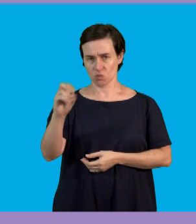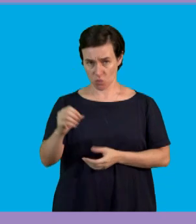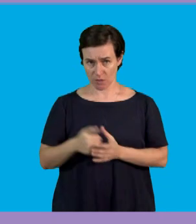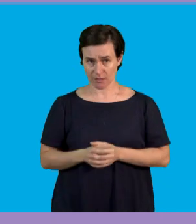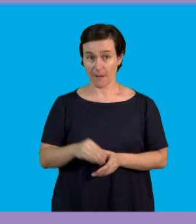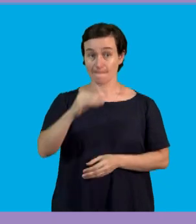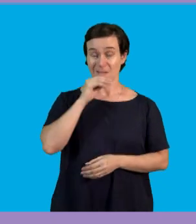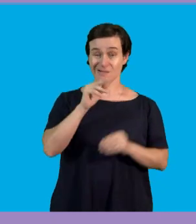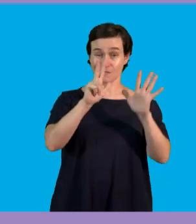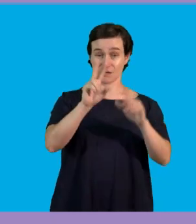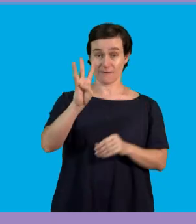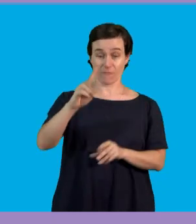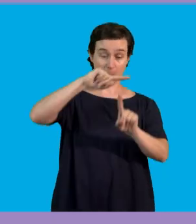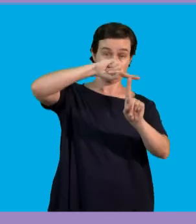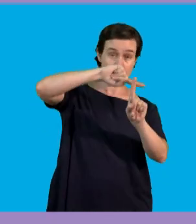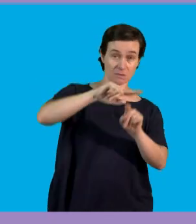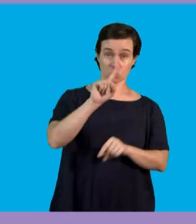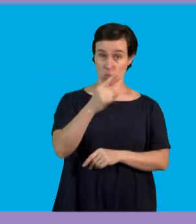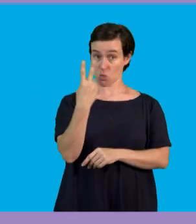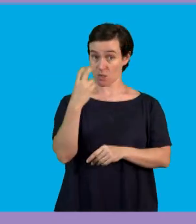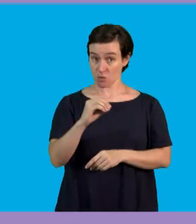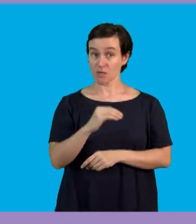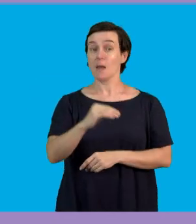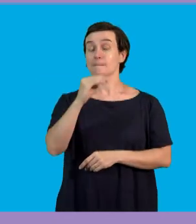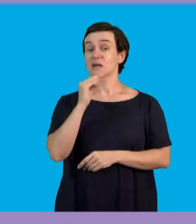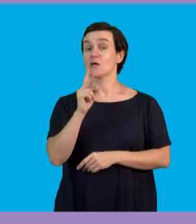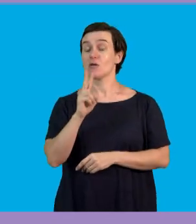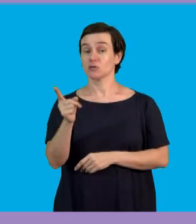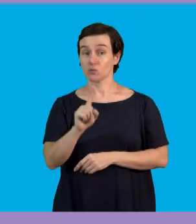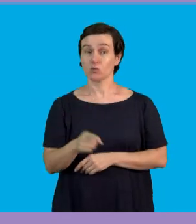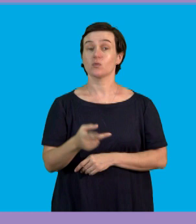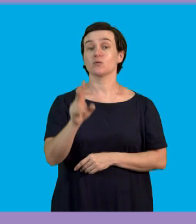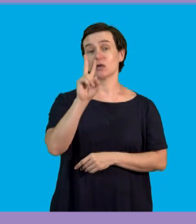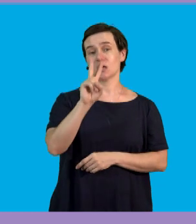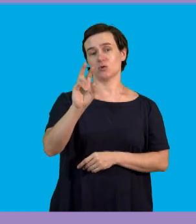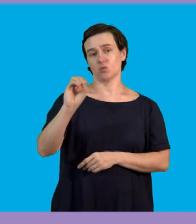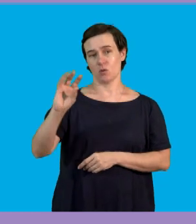120. If I add 84 with 120, my answer is going to be